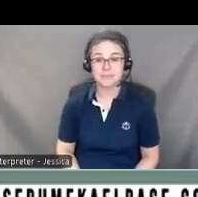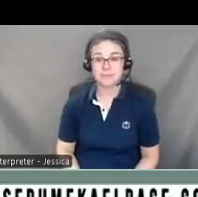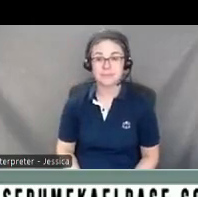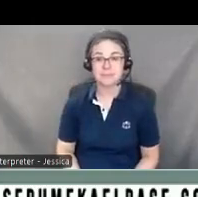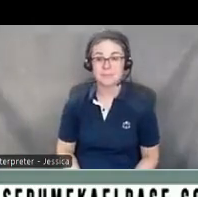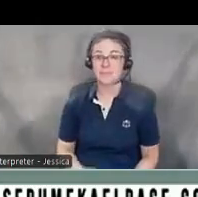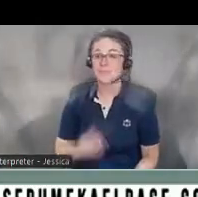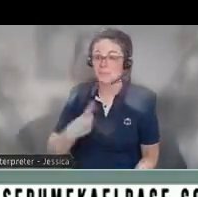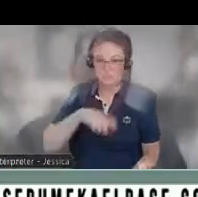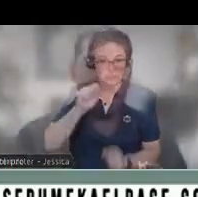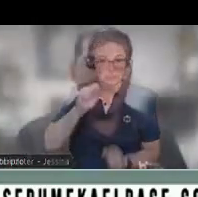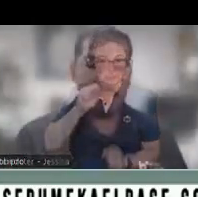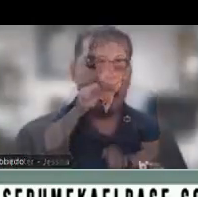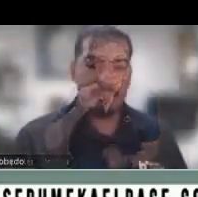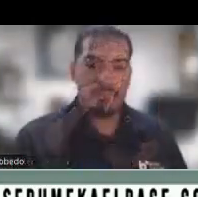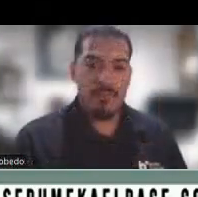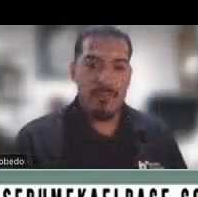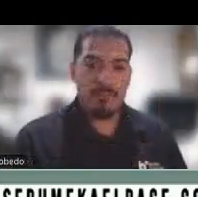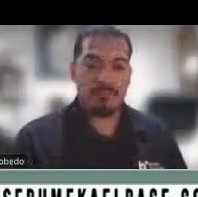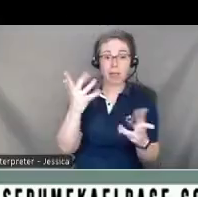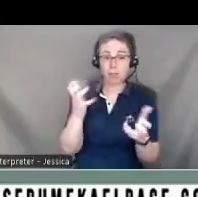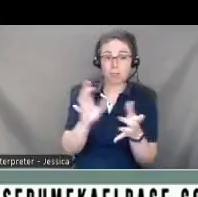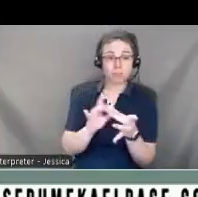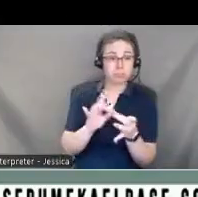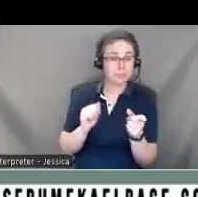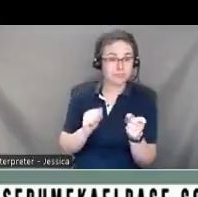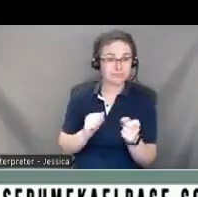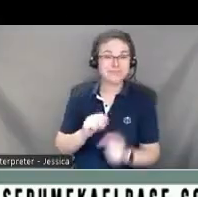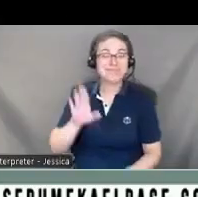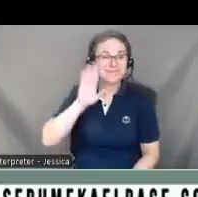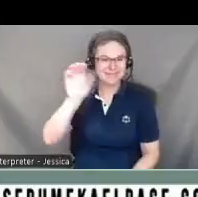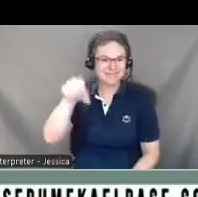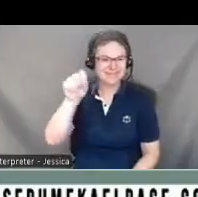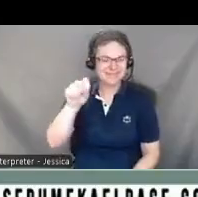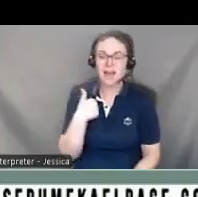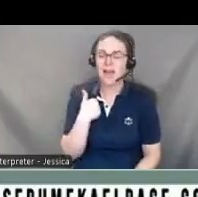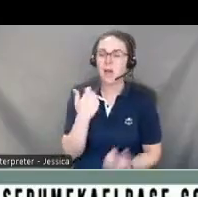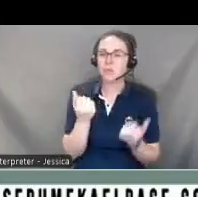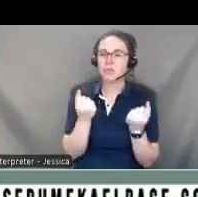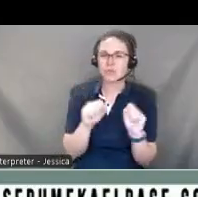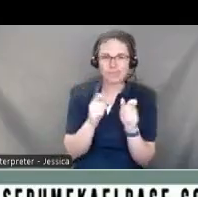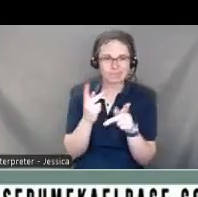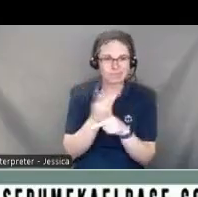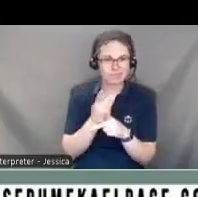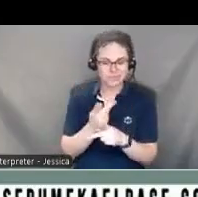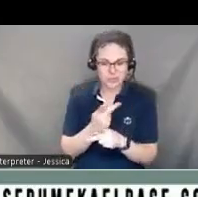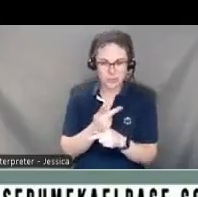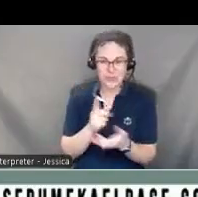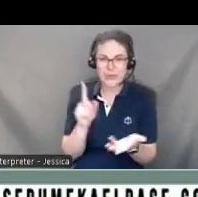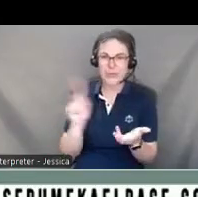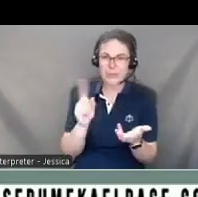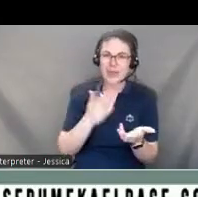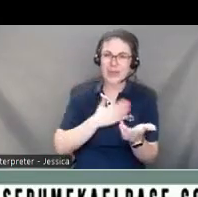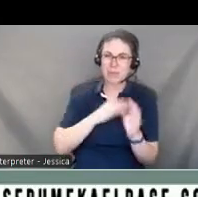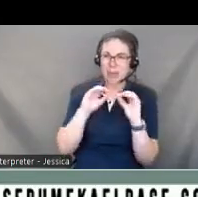We can arrange it. And Miguel. Yes, I was just trying to figure out where my organization would